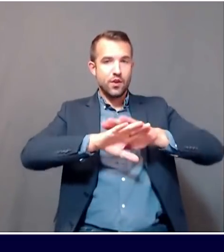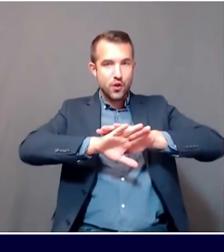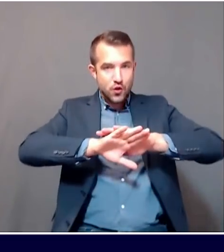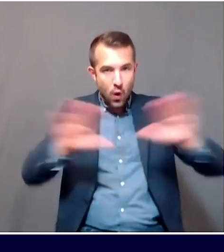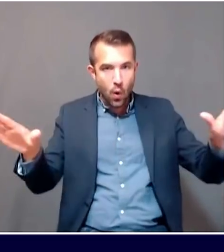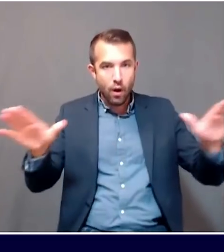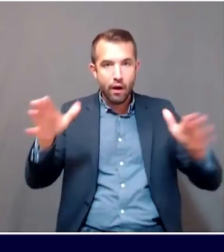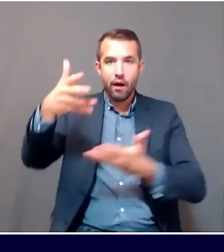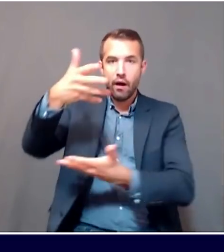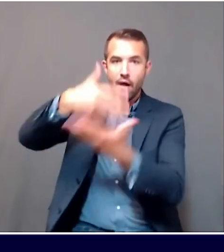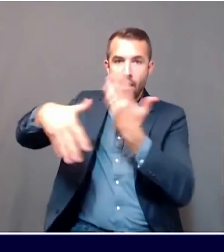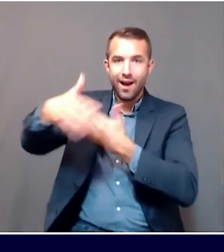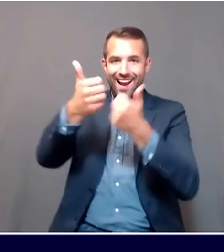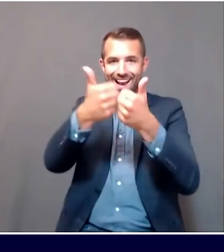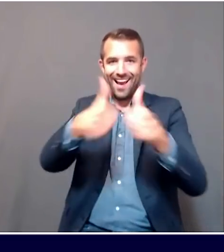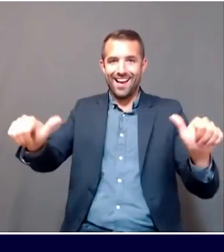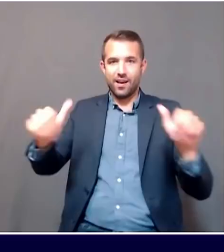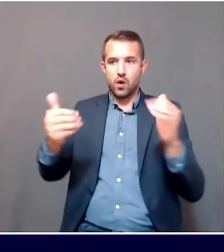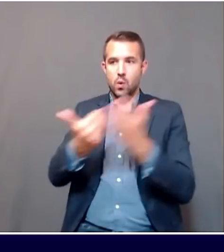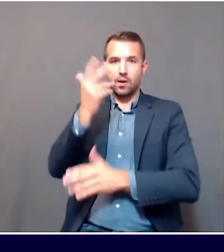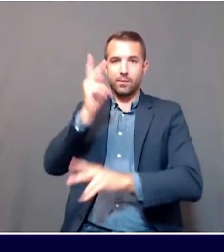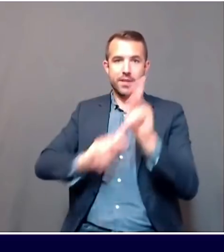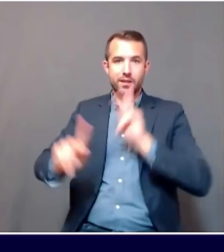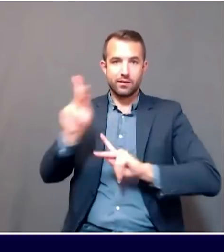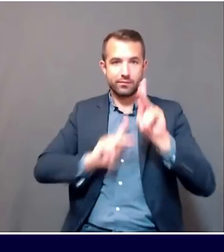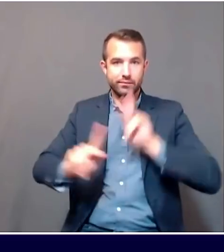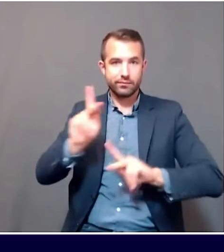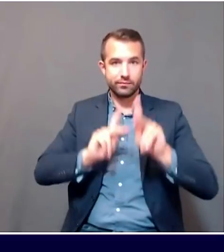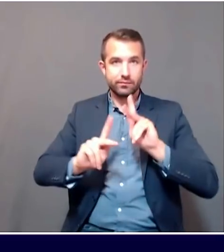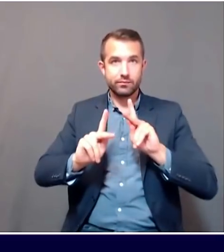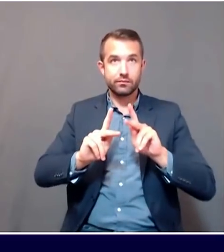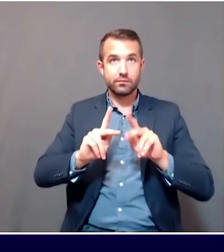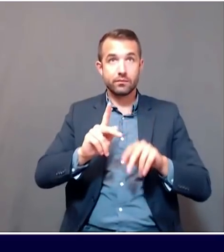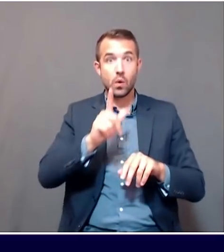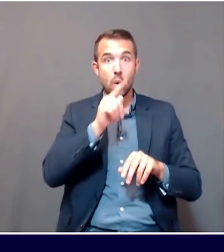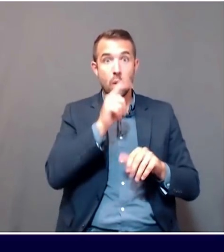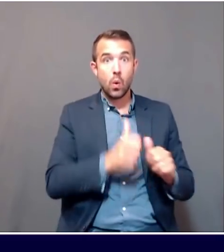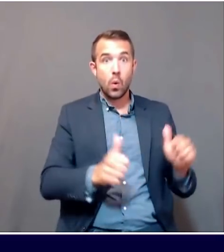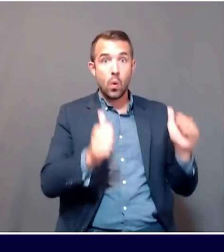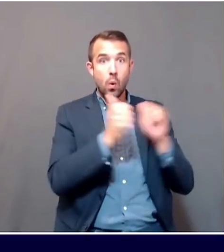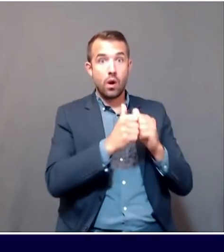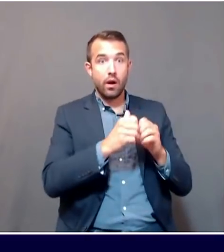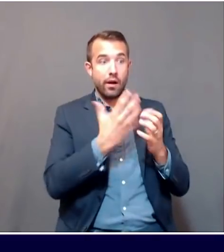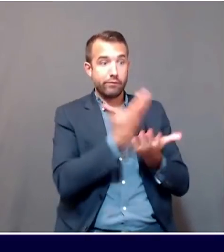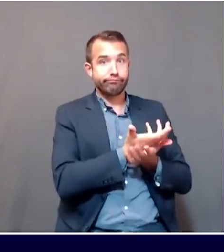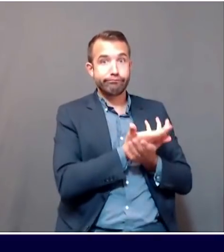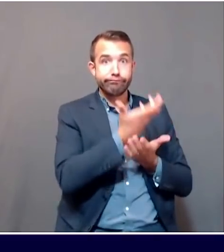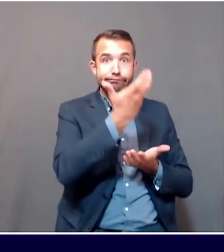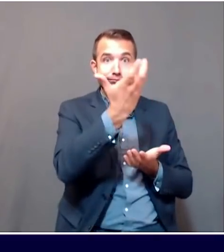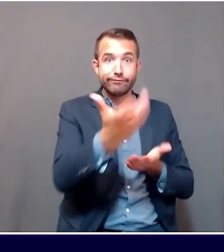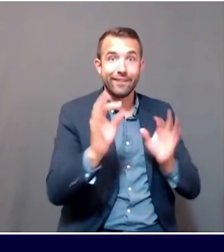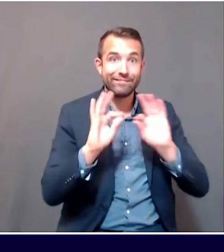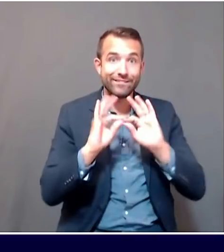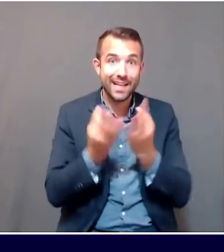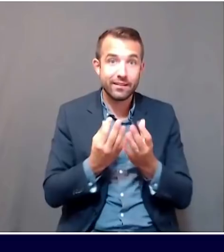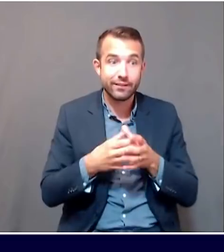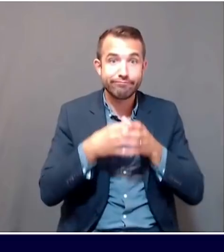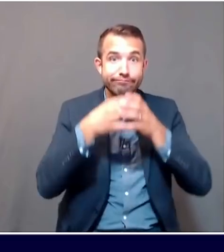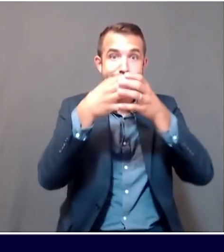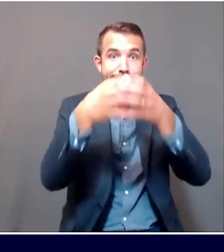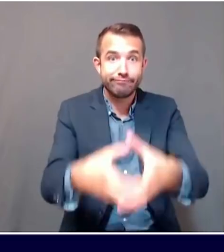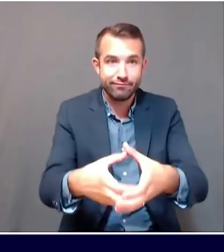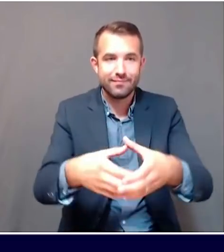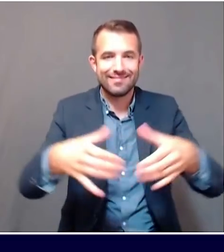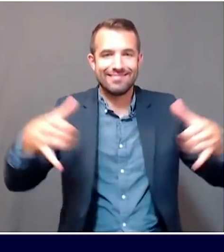far. So you can quarantine with the family members that you drove up with in the car. You can quarantine with the